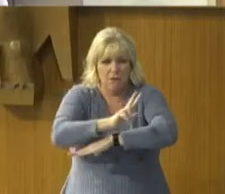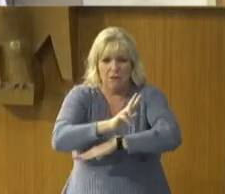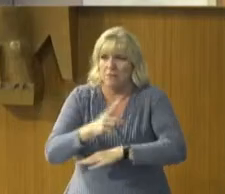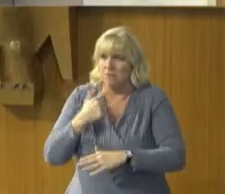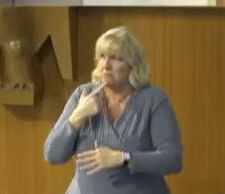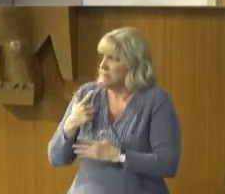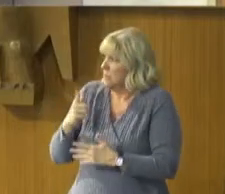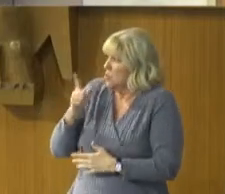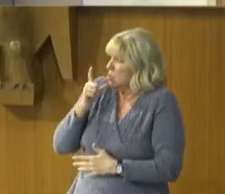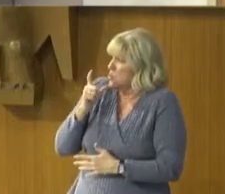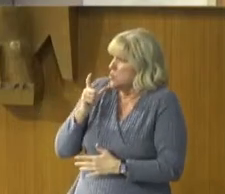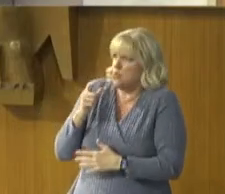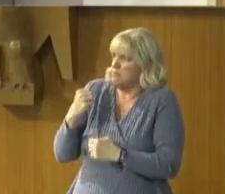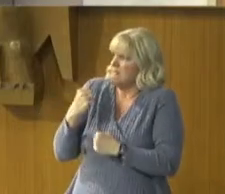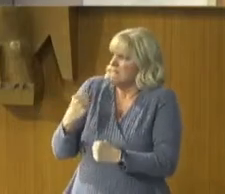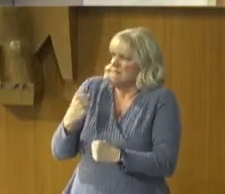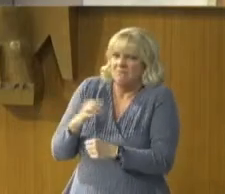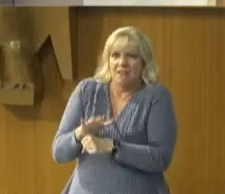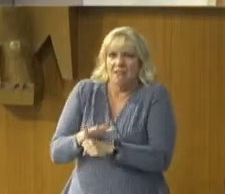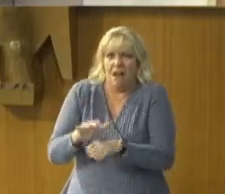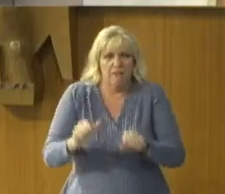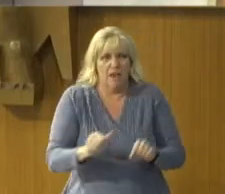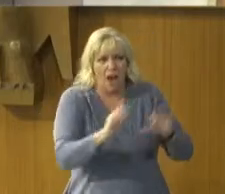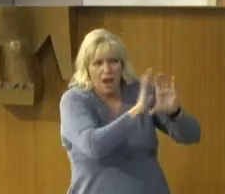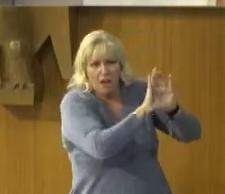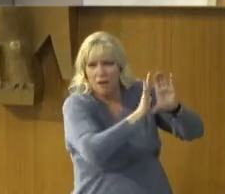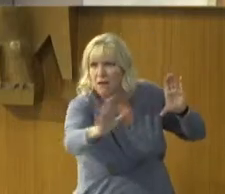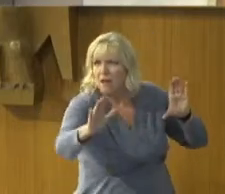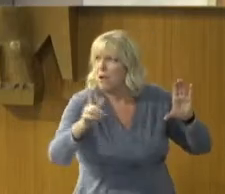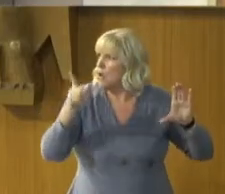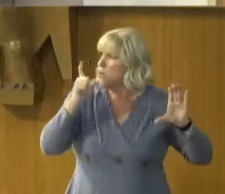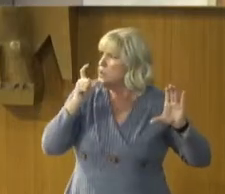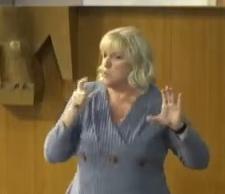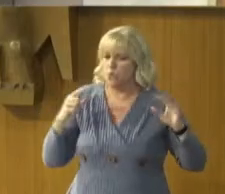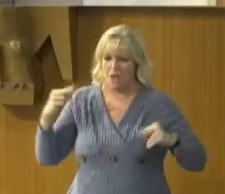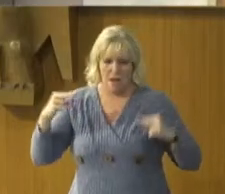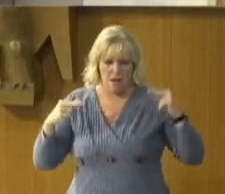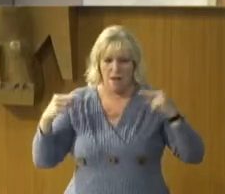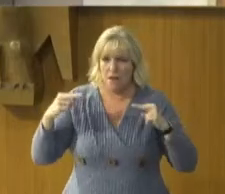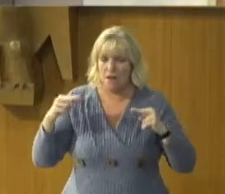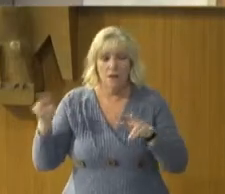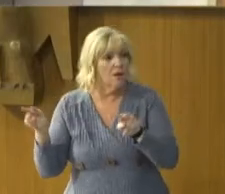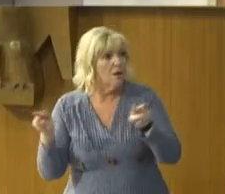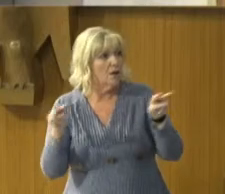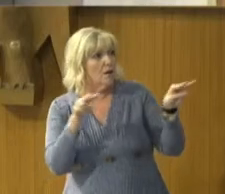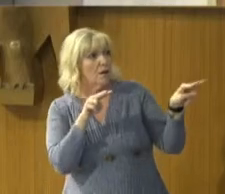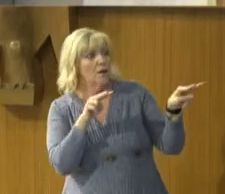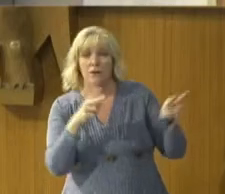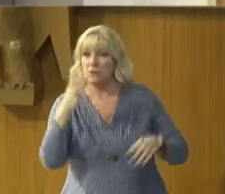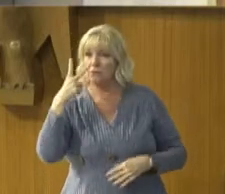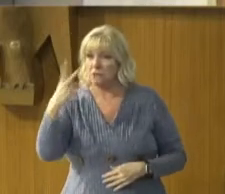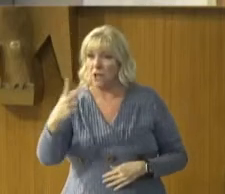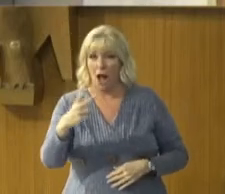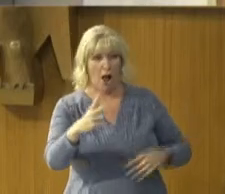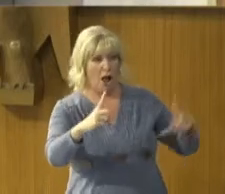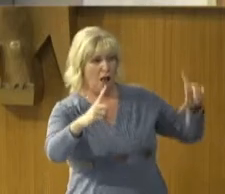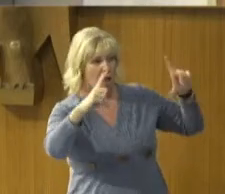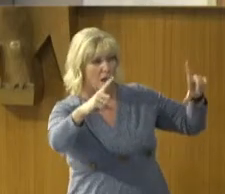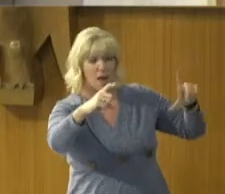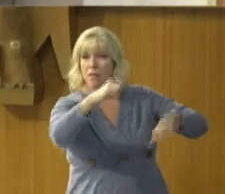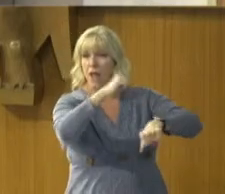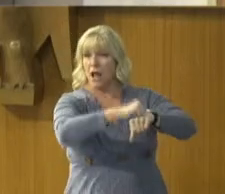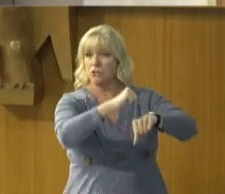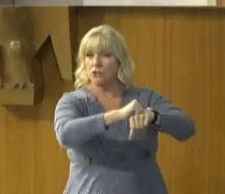will roll away the stone for us from the entrance of the tomb?" When they looked up, they saw that the stone, which was very large,